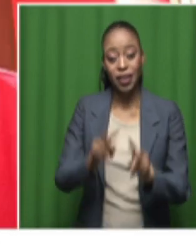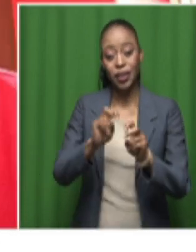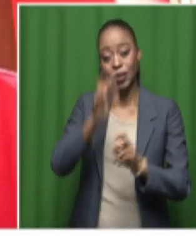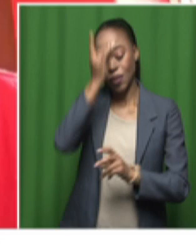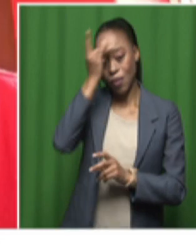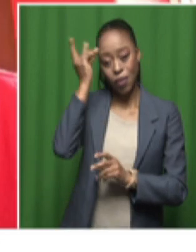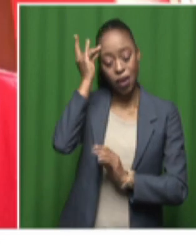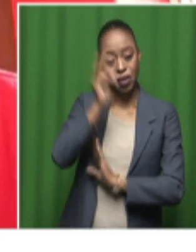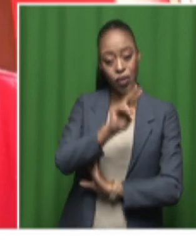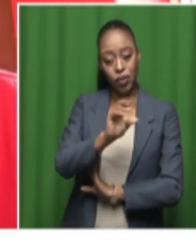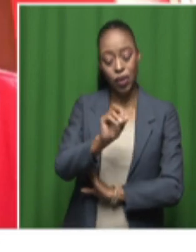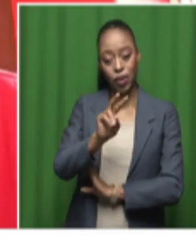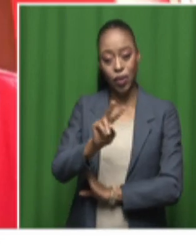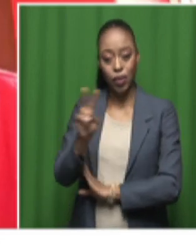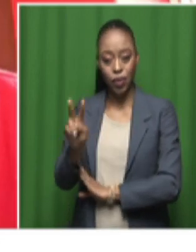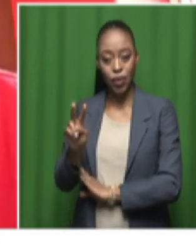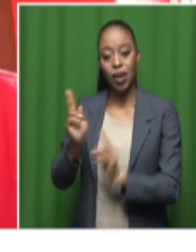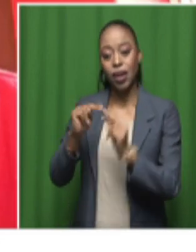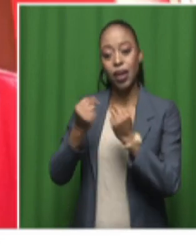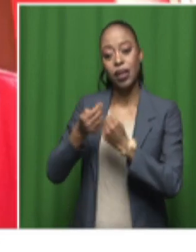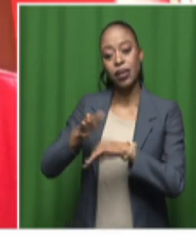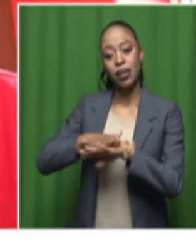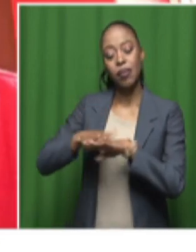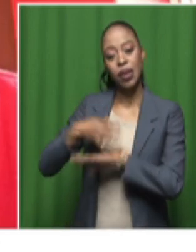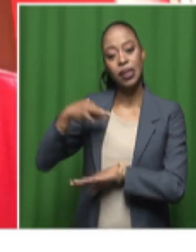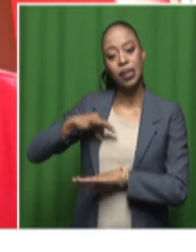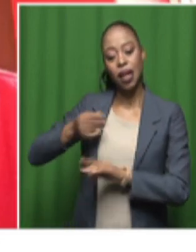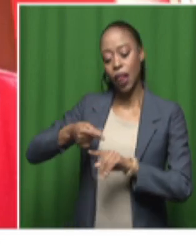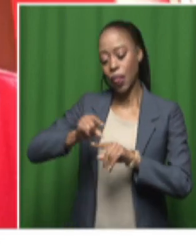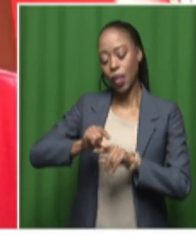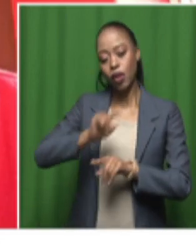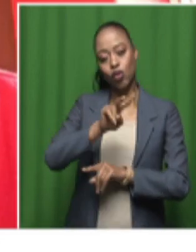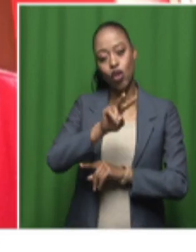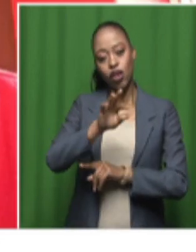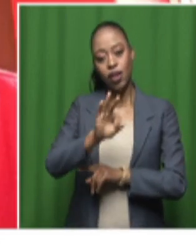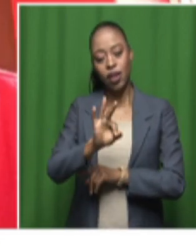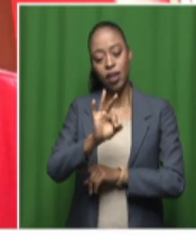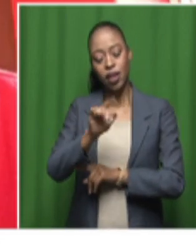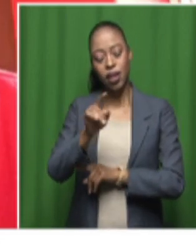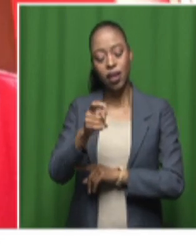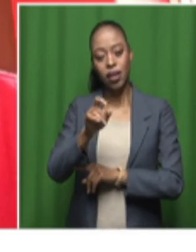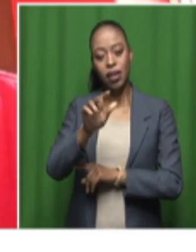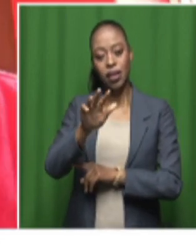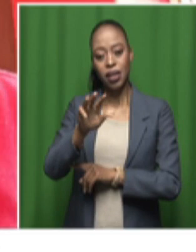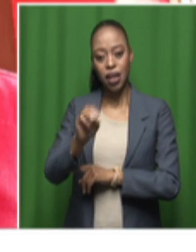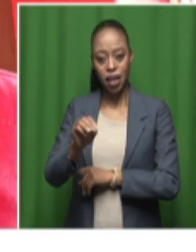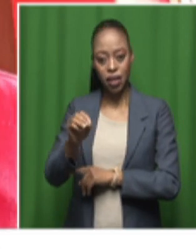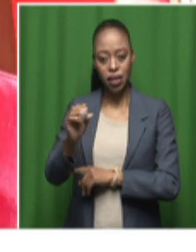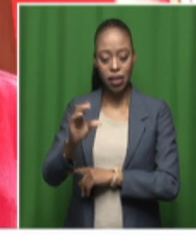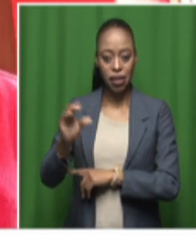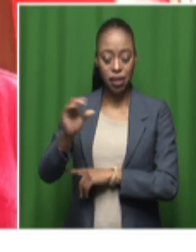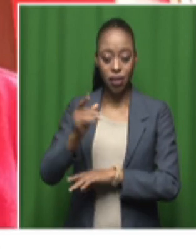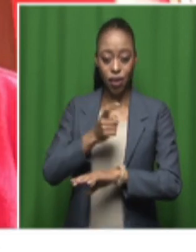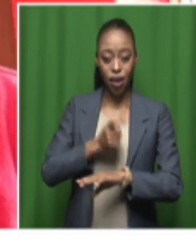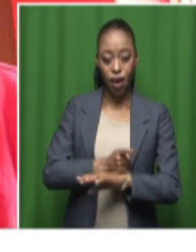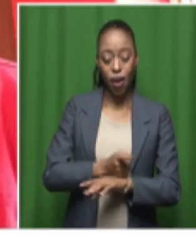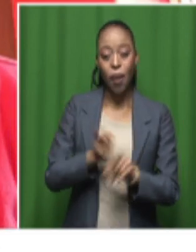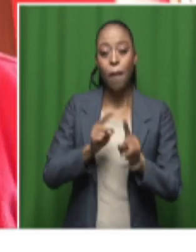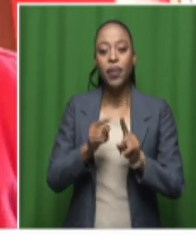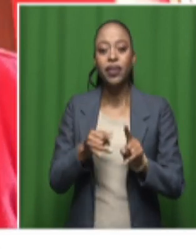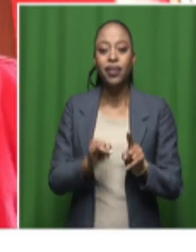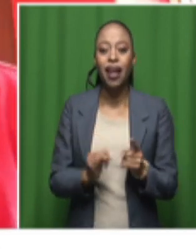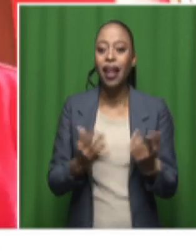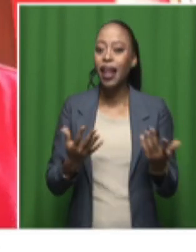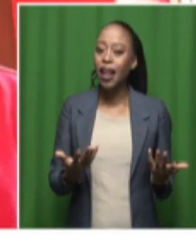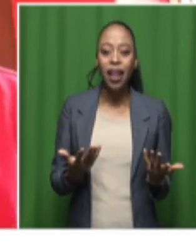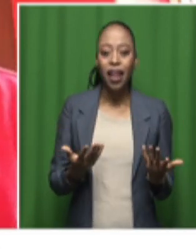2022, the national minimum wage was adjusted to 23 Rand and 19 cents per hour. But that